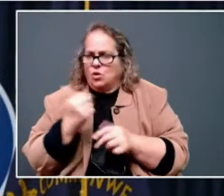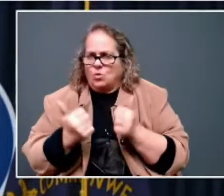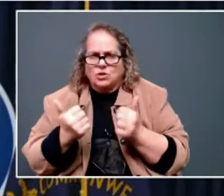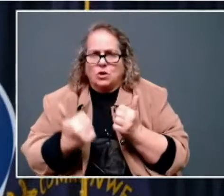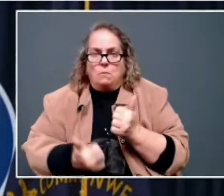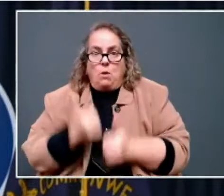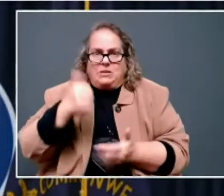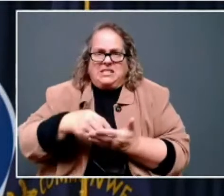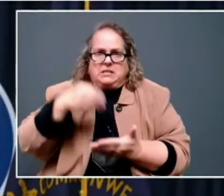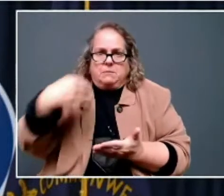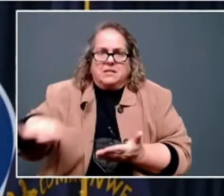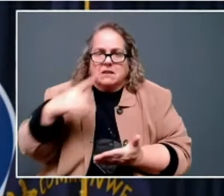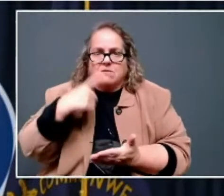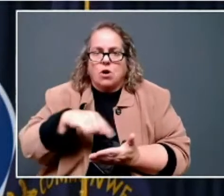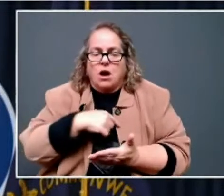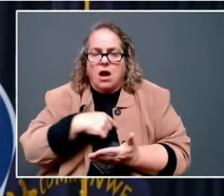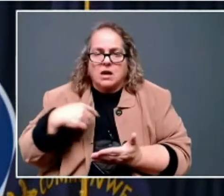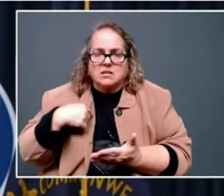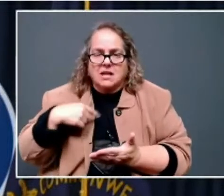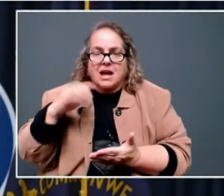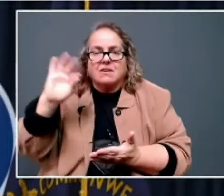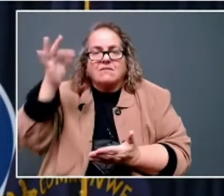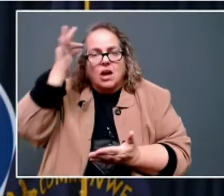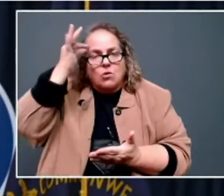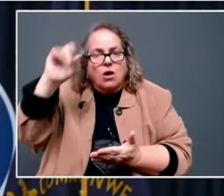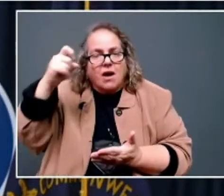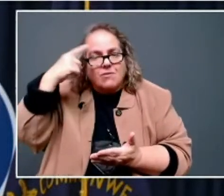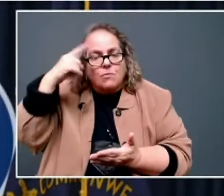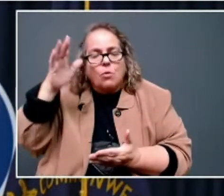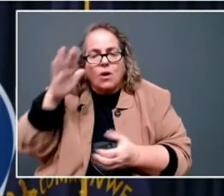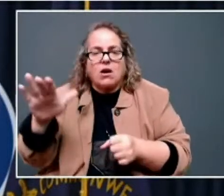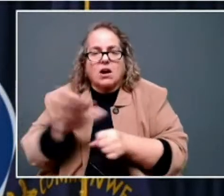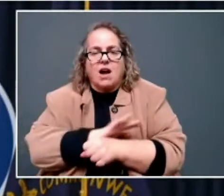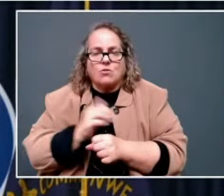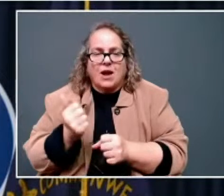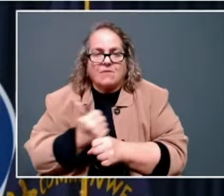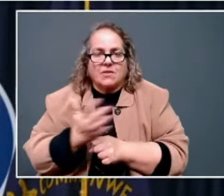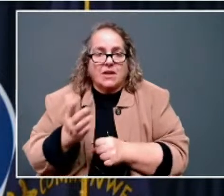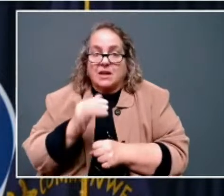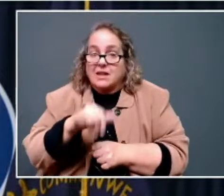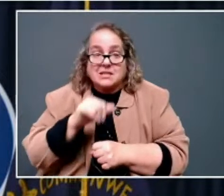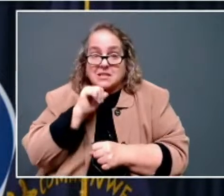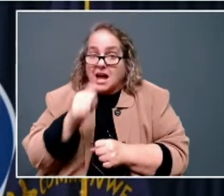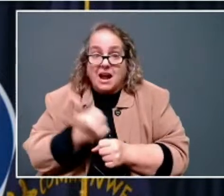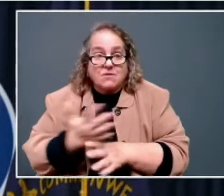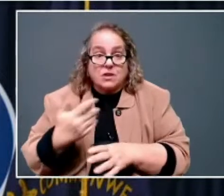federal government will cover everything on it. Listen, it's not everything we wanted. We are going to ask for